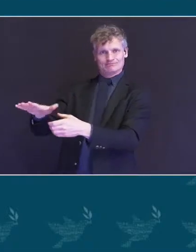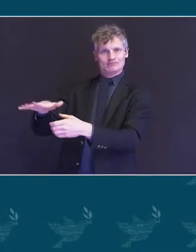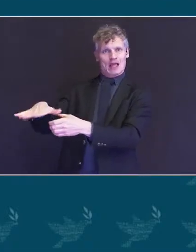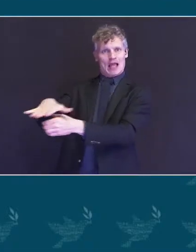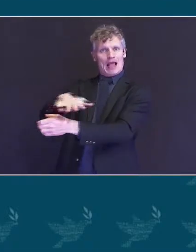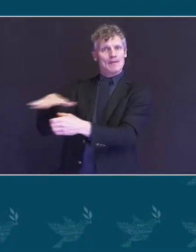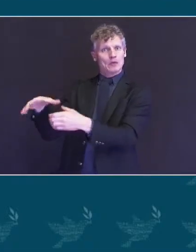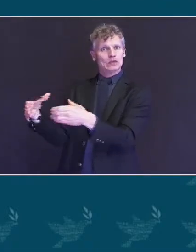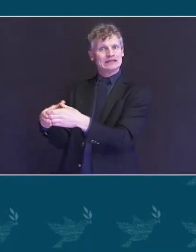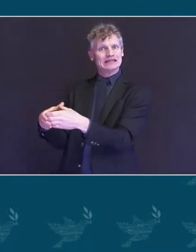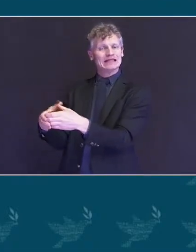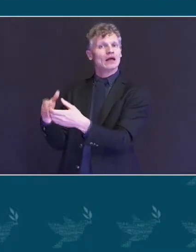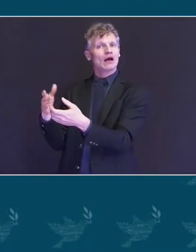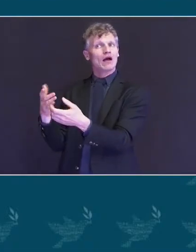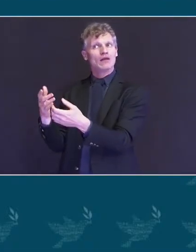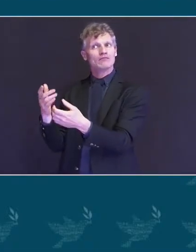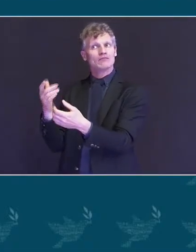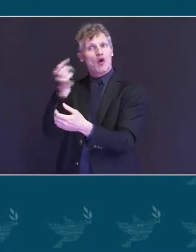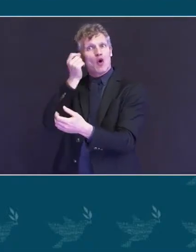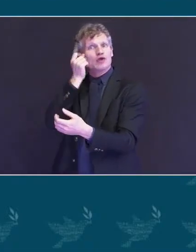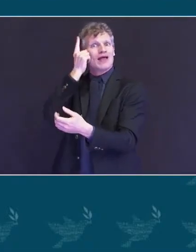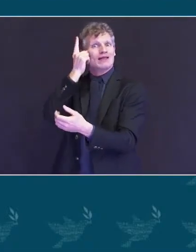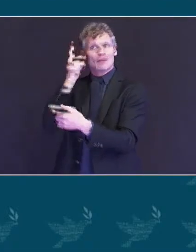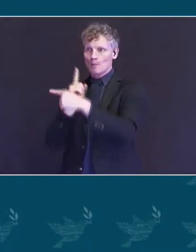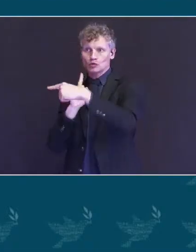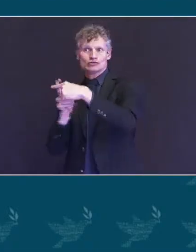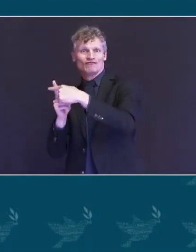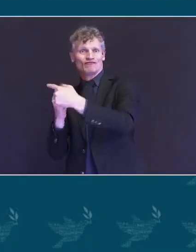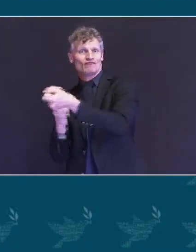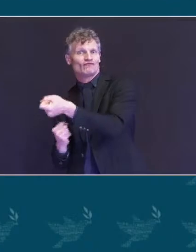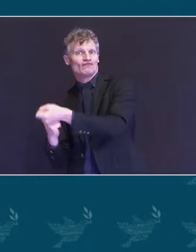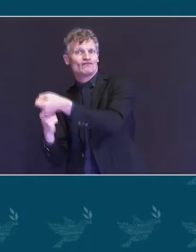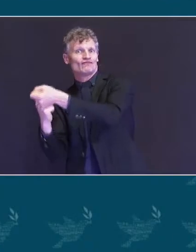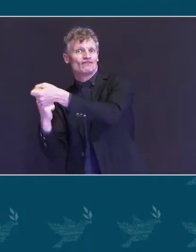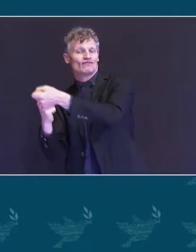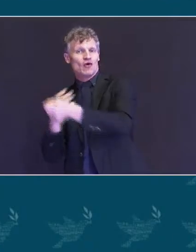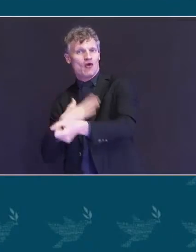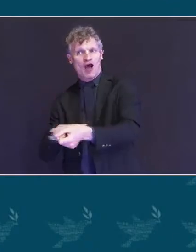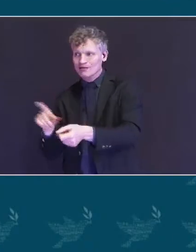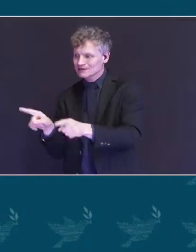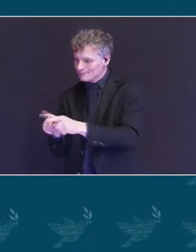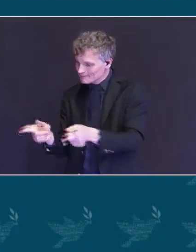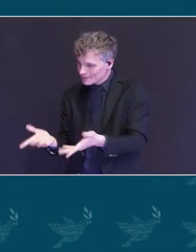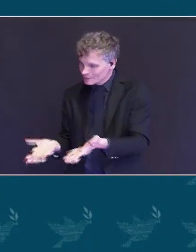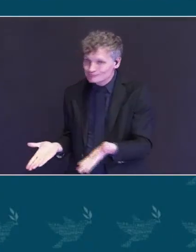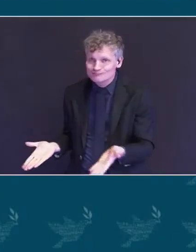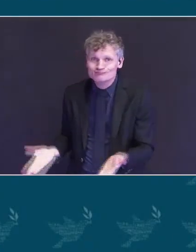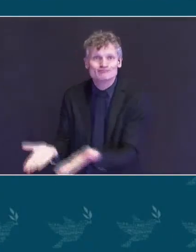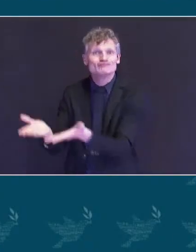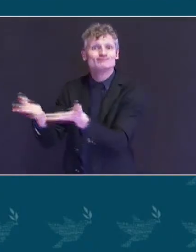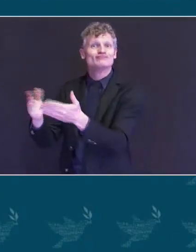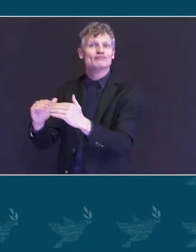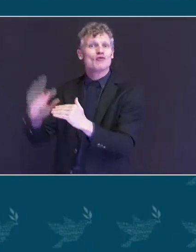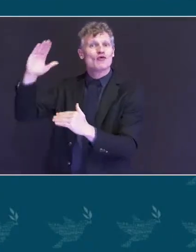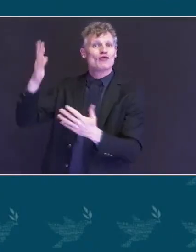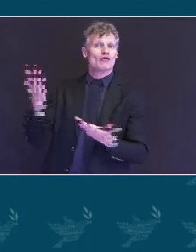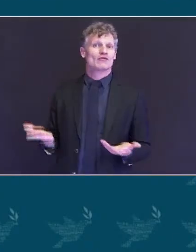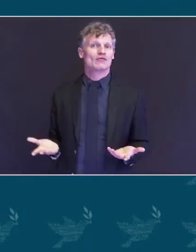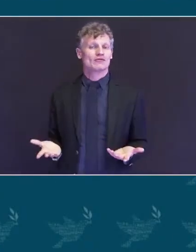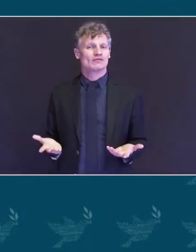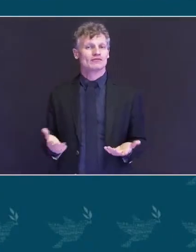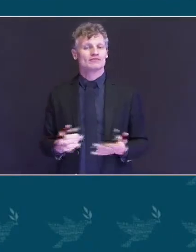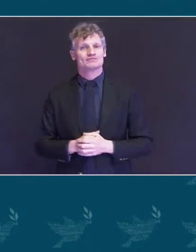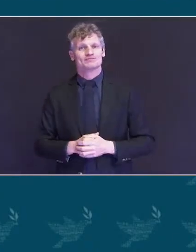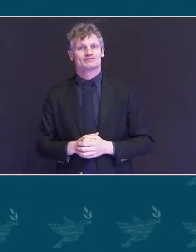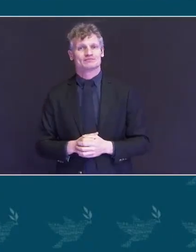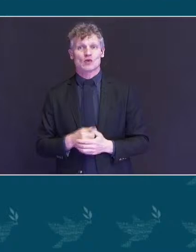that you are able to encourage the use of indigenous languages. Learners